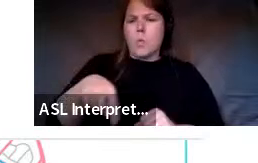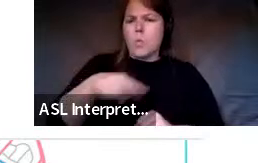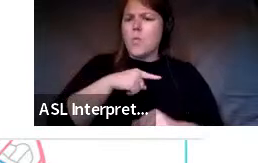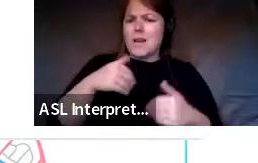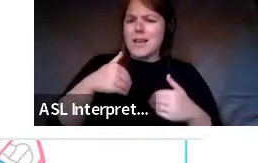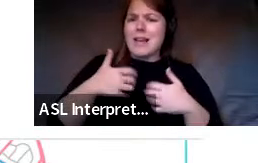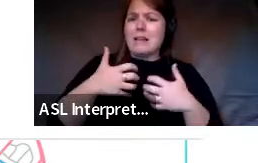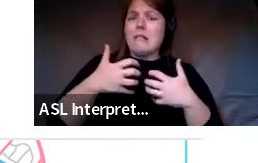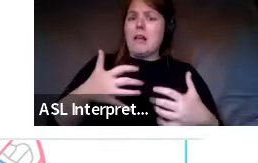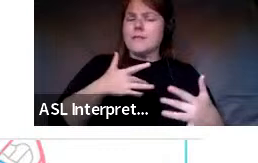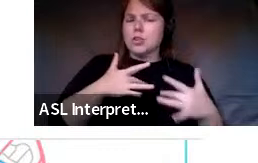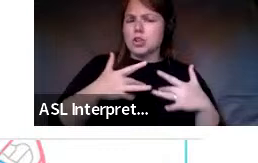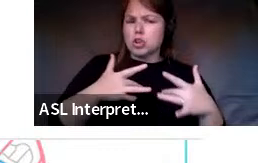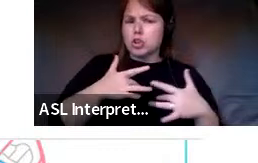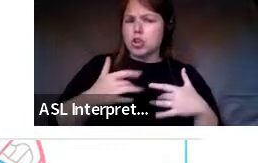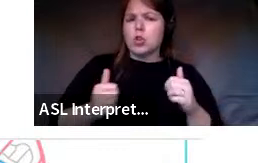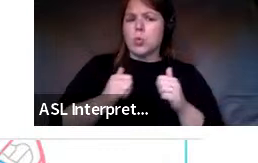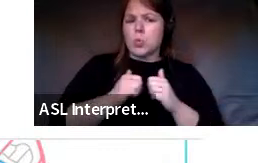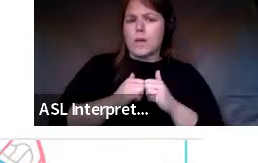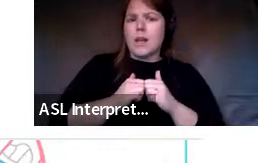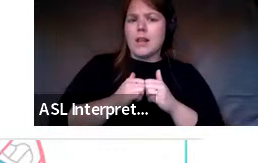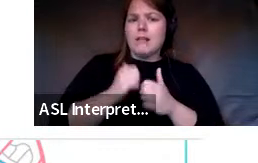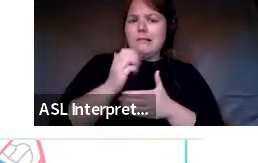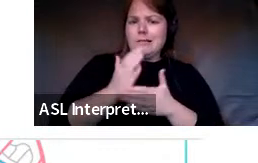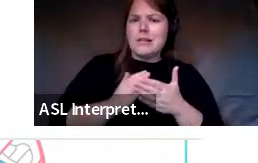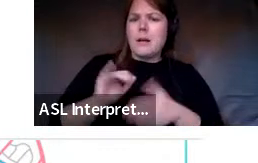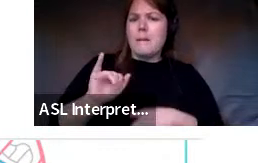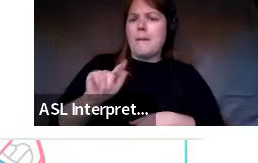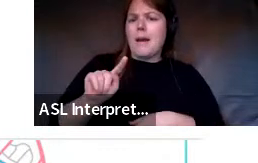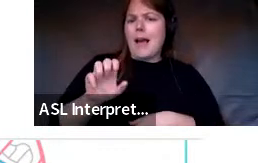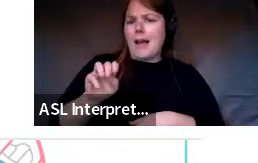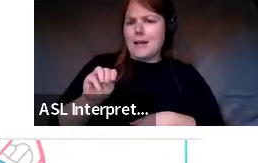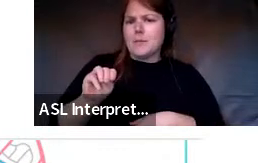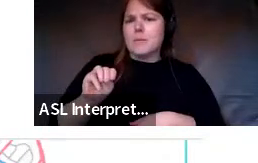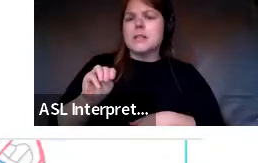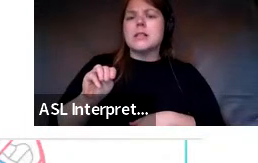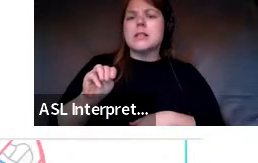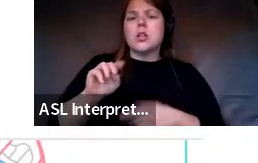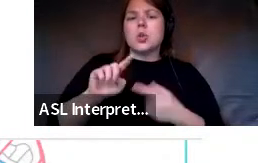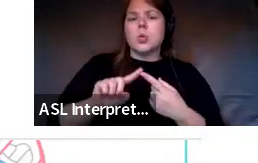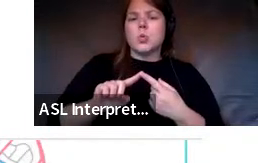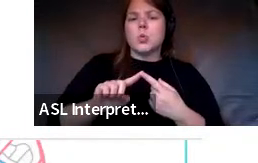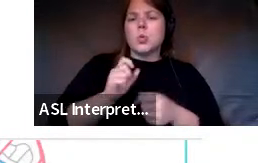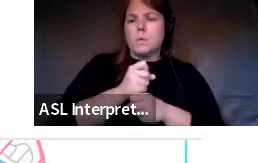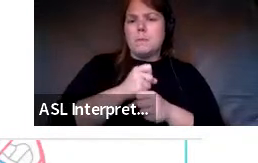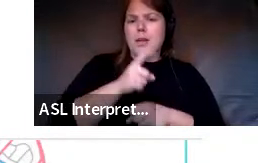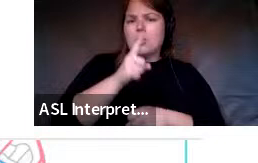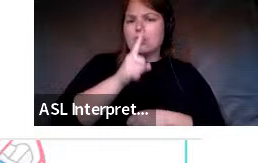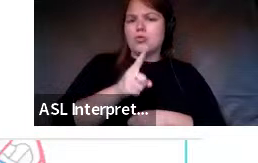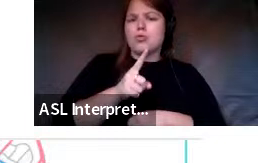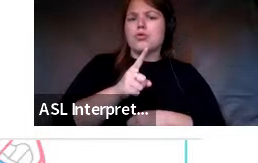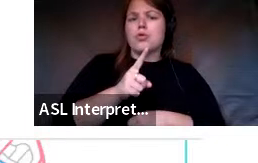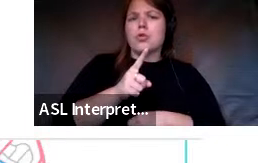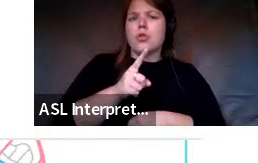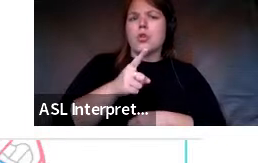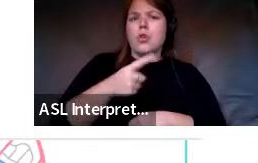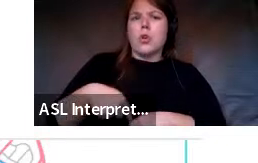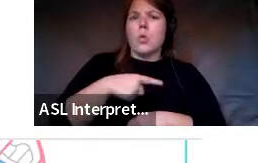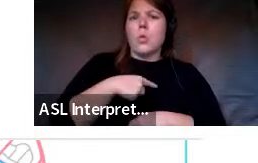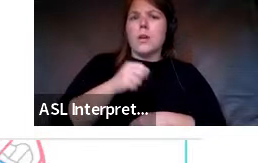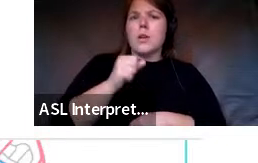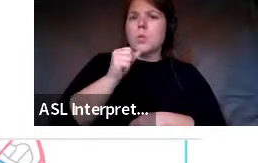bit of concerns on certain items to make sure that we